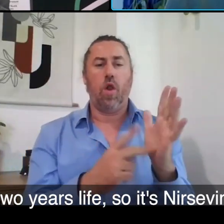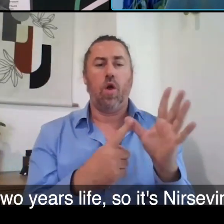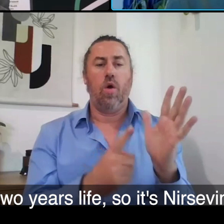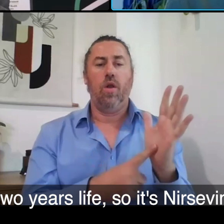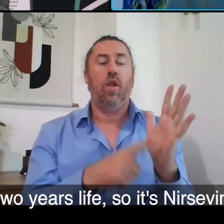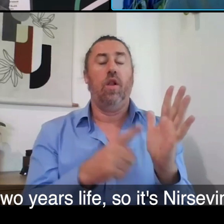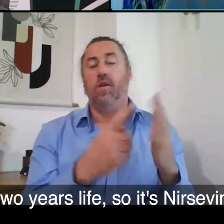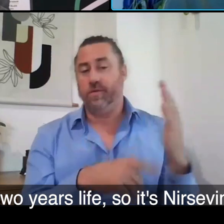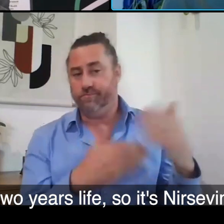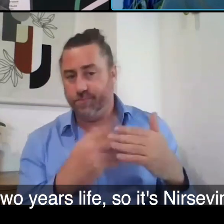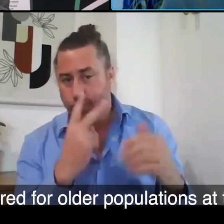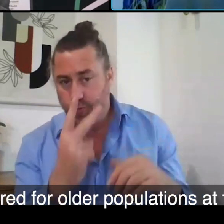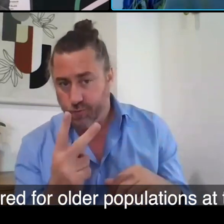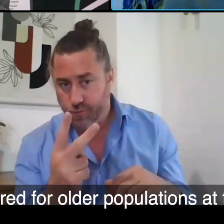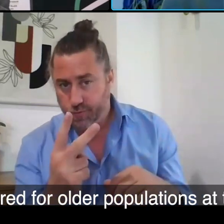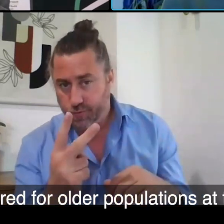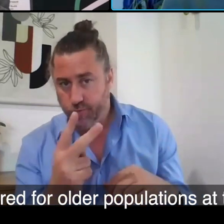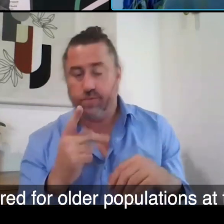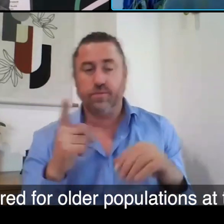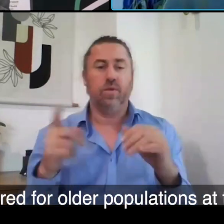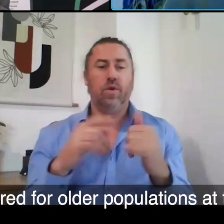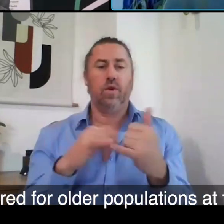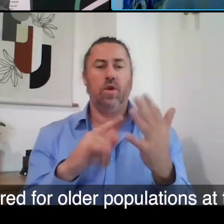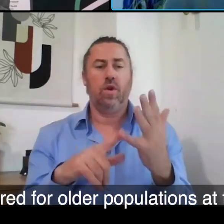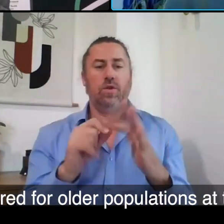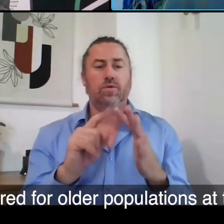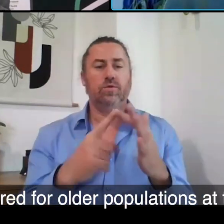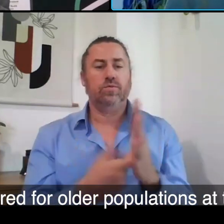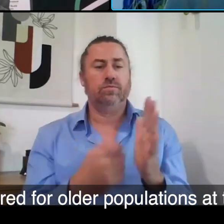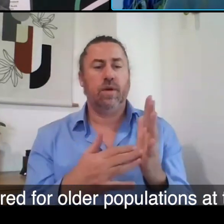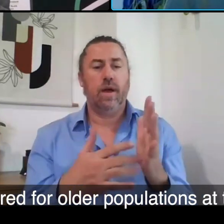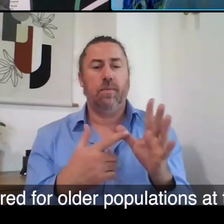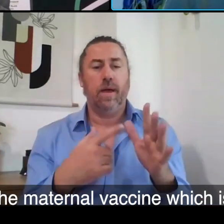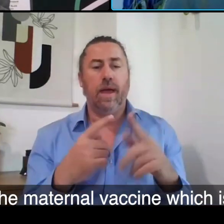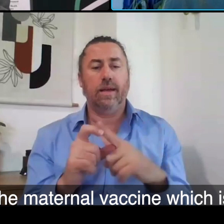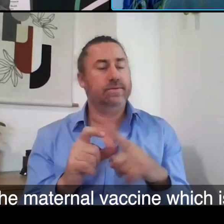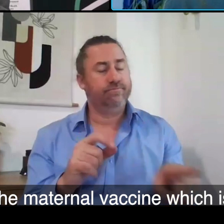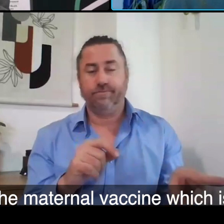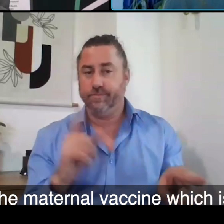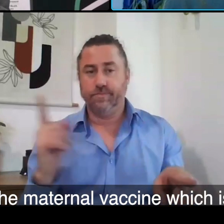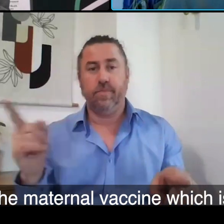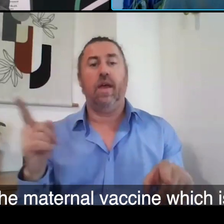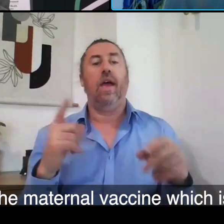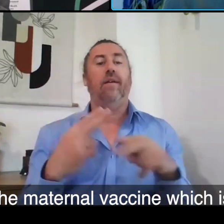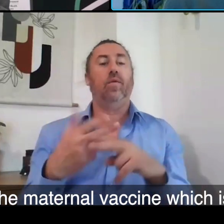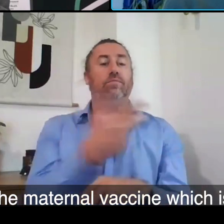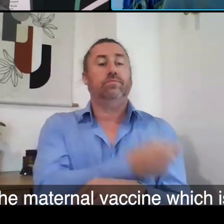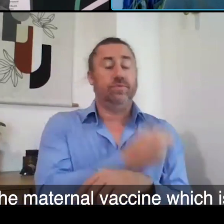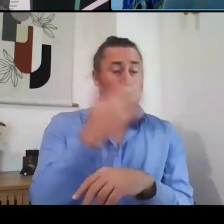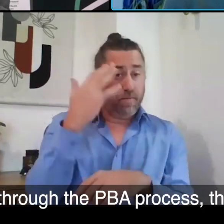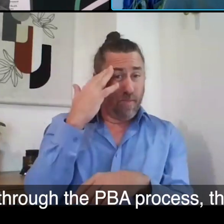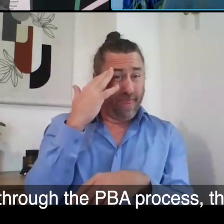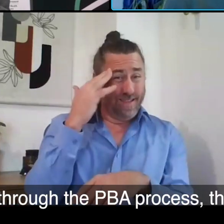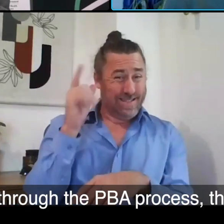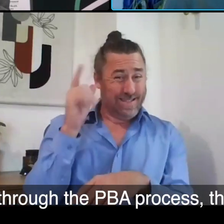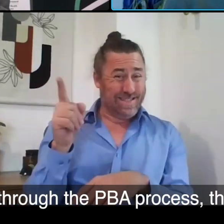years of life. So that's a nicervimab, not registered for older populations at this stage. And then the maternal vaccine, which is going,